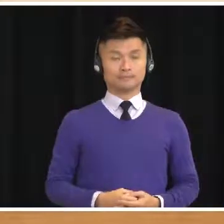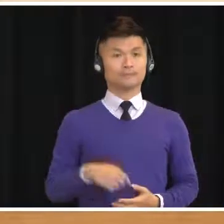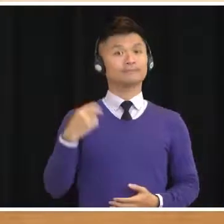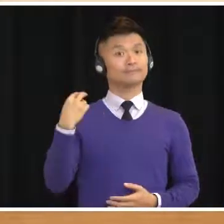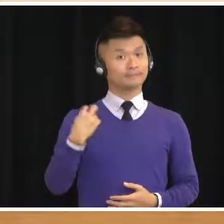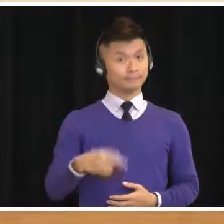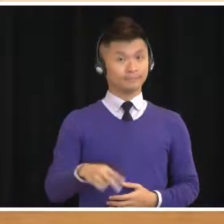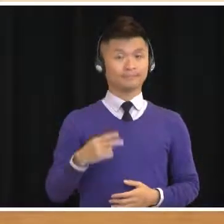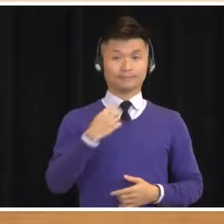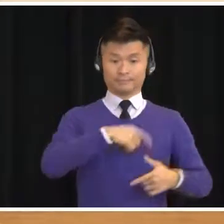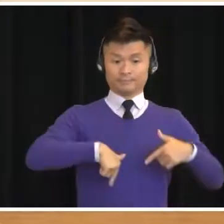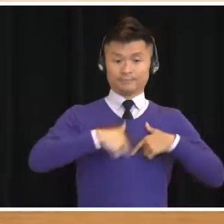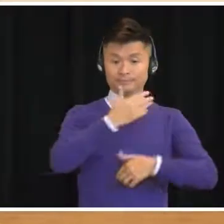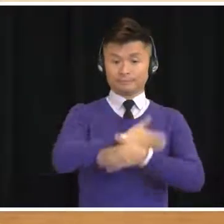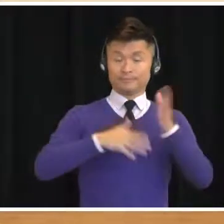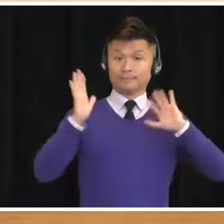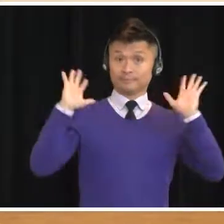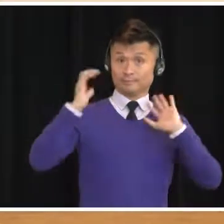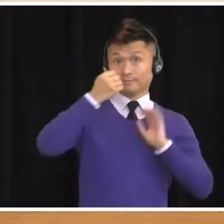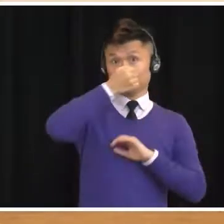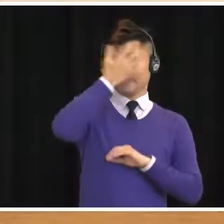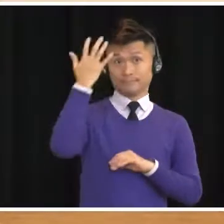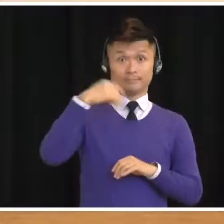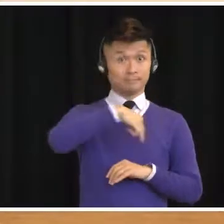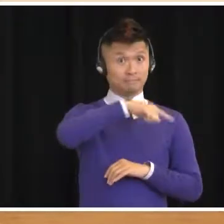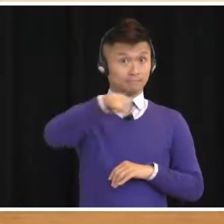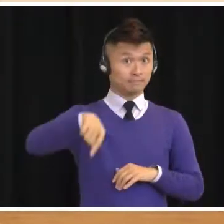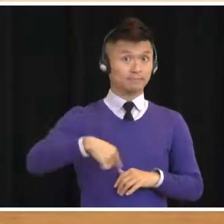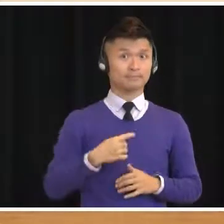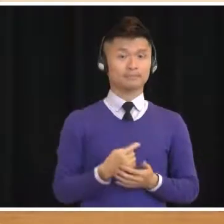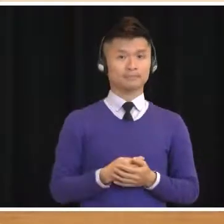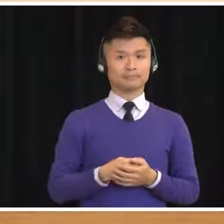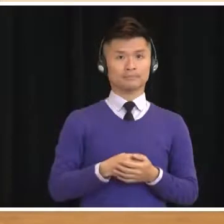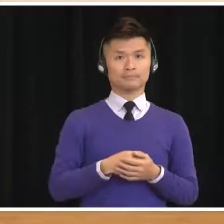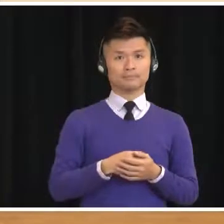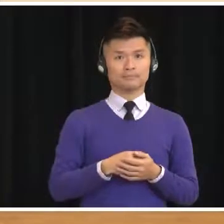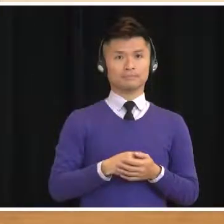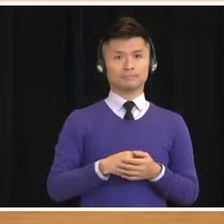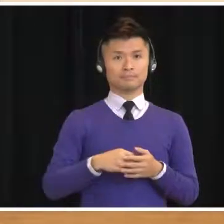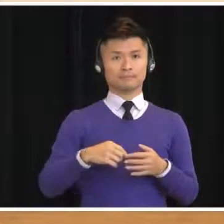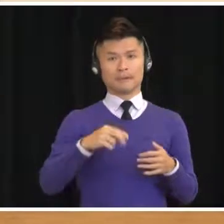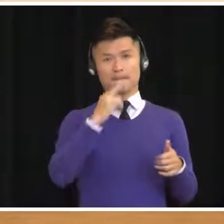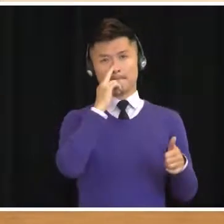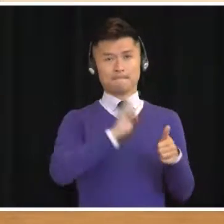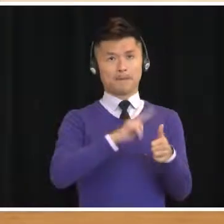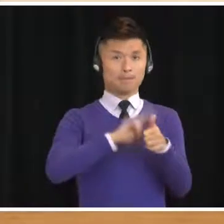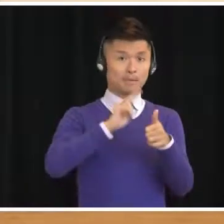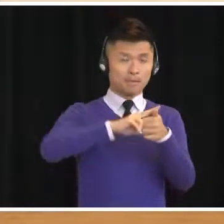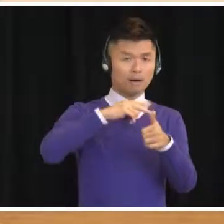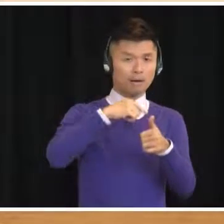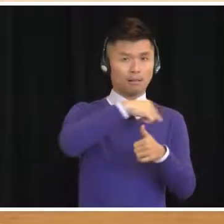disabilities in institutions. And again, I'd be grateful for some statistics on that.